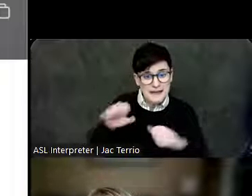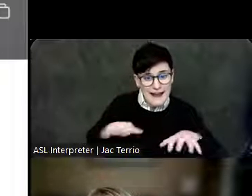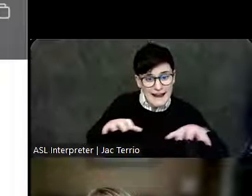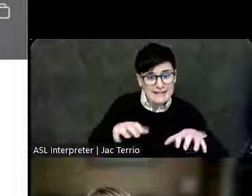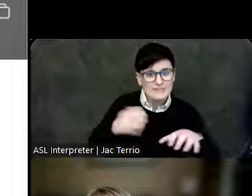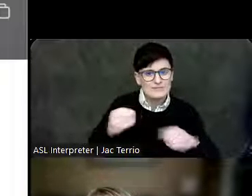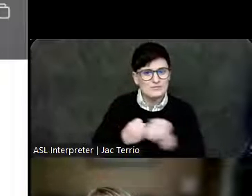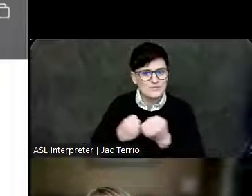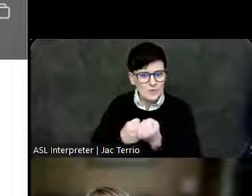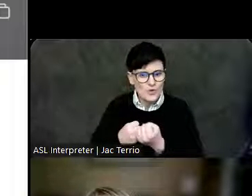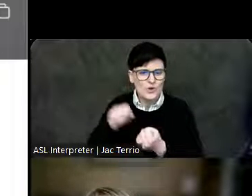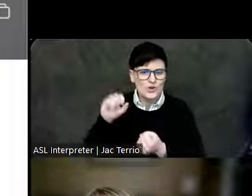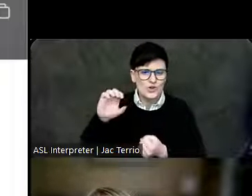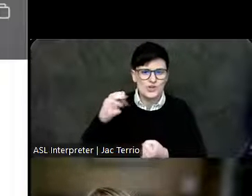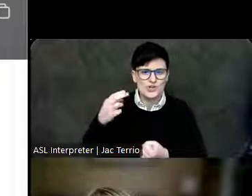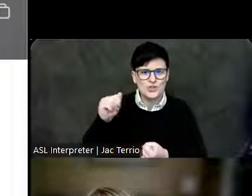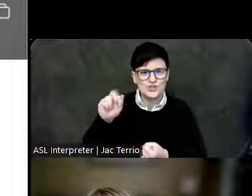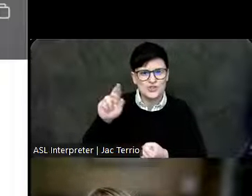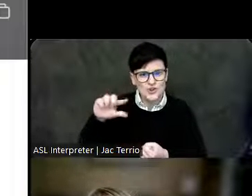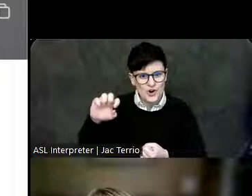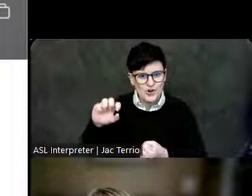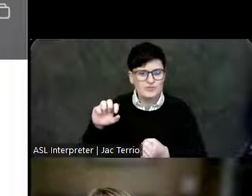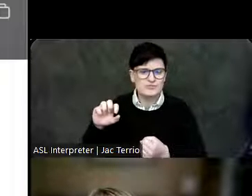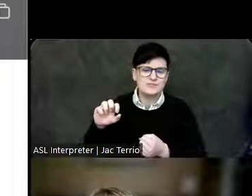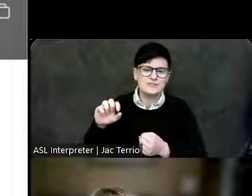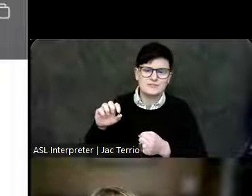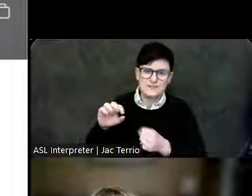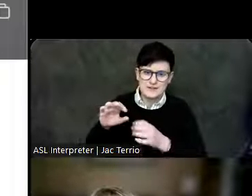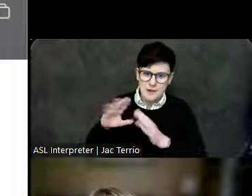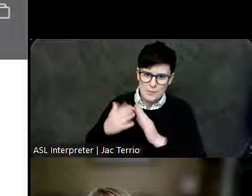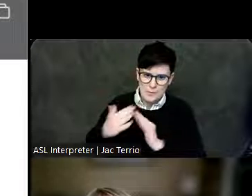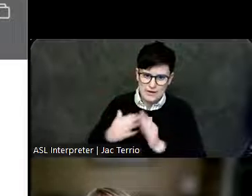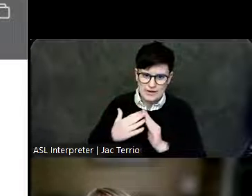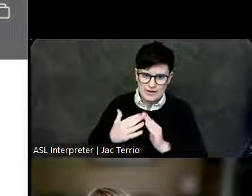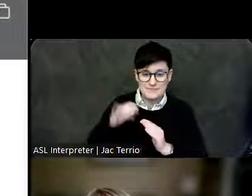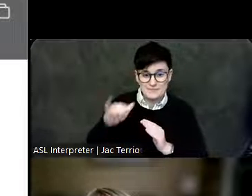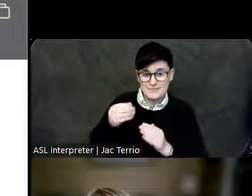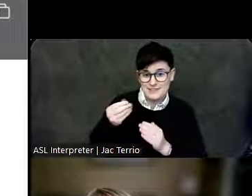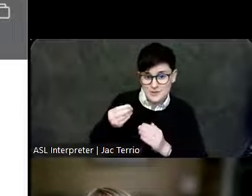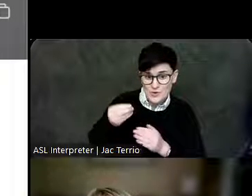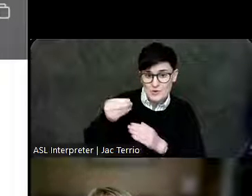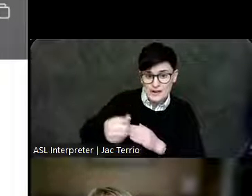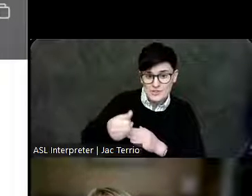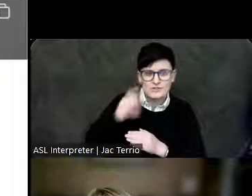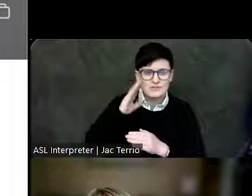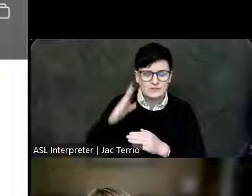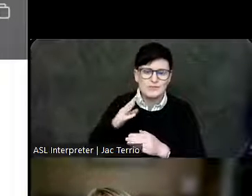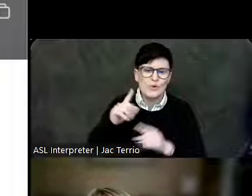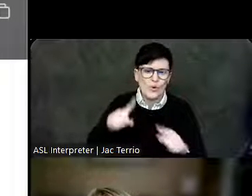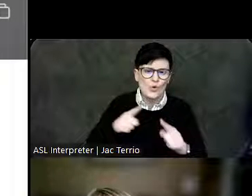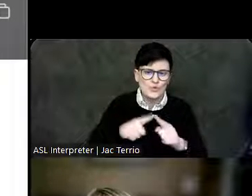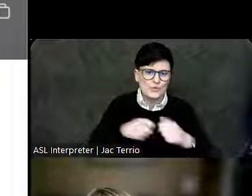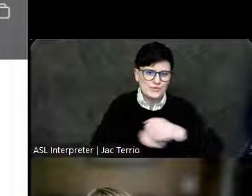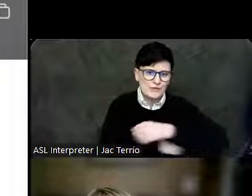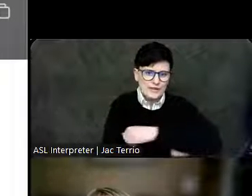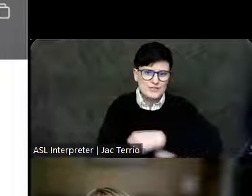donation will help fund the foundation's family assistance. So it might be a nice time for us to kind of join forces